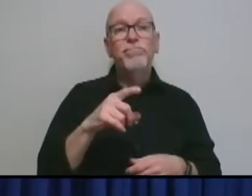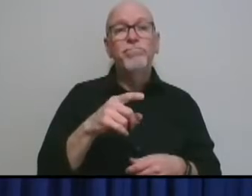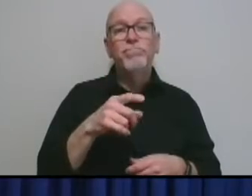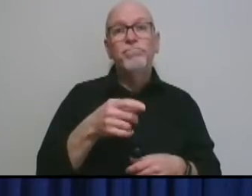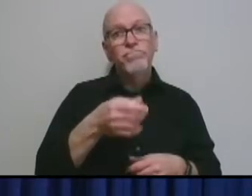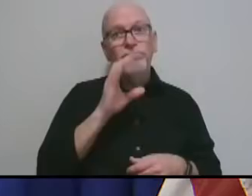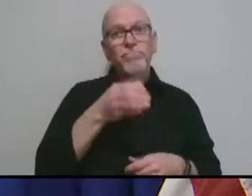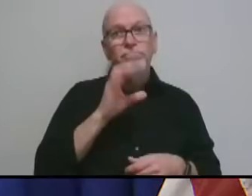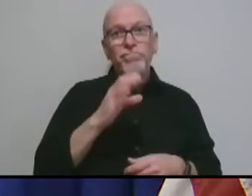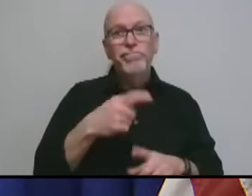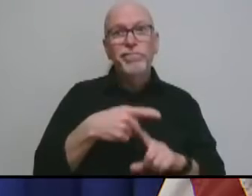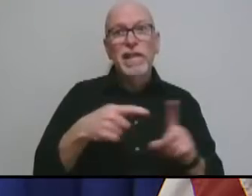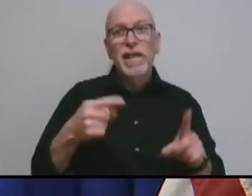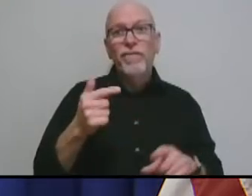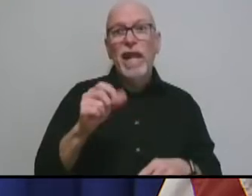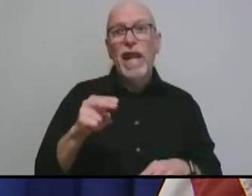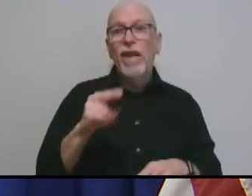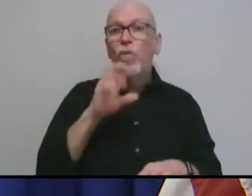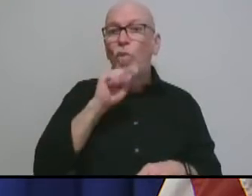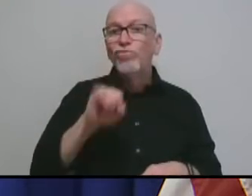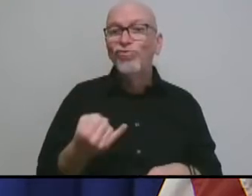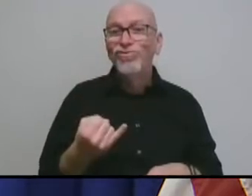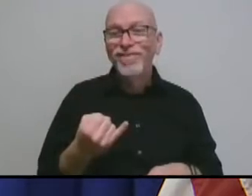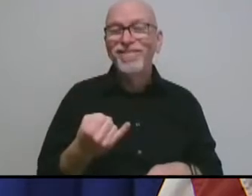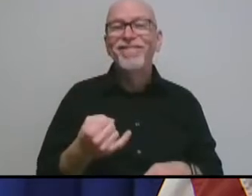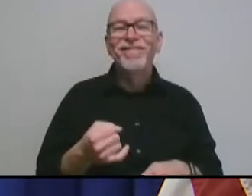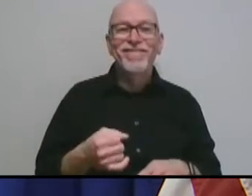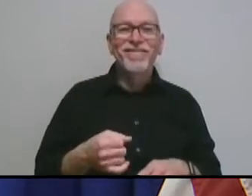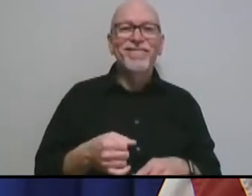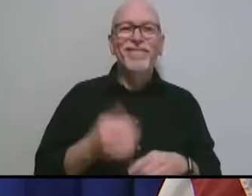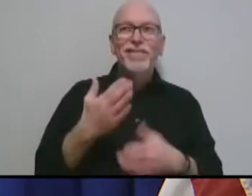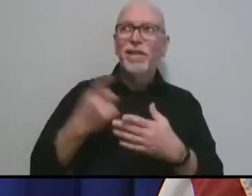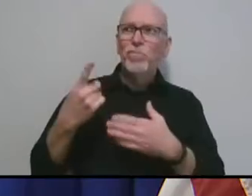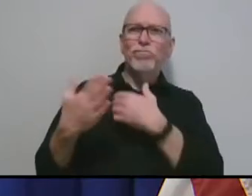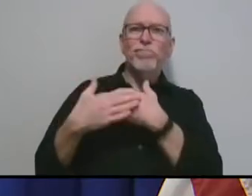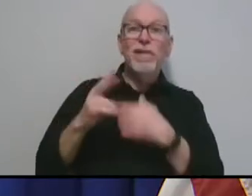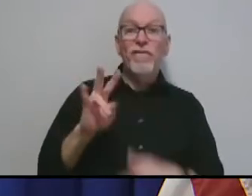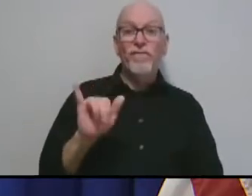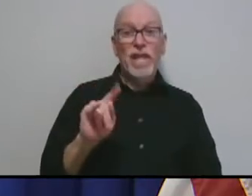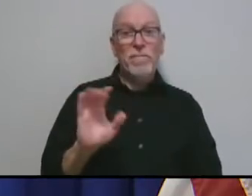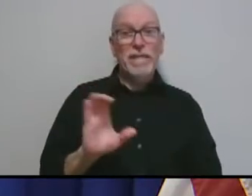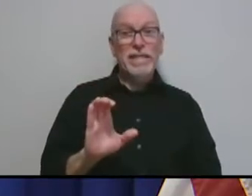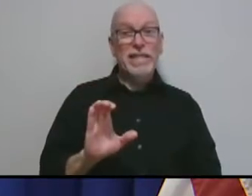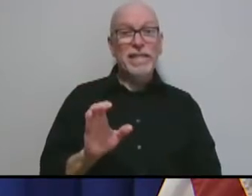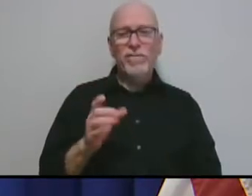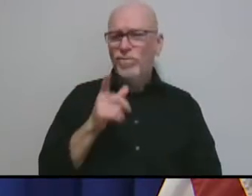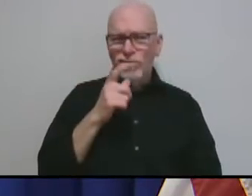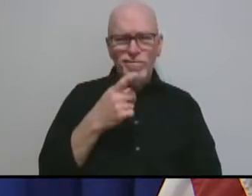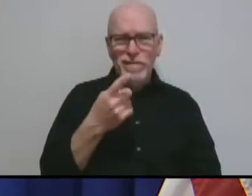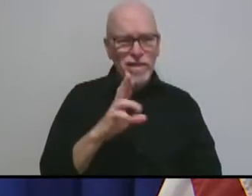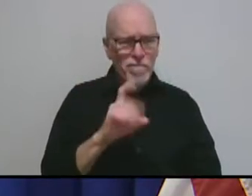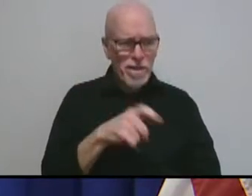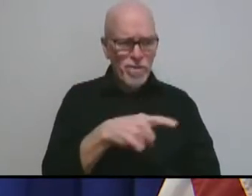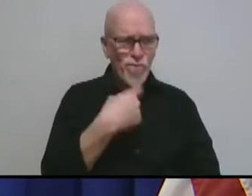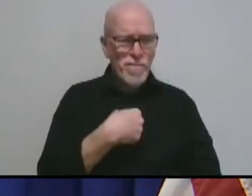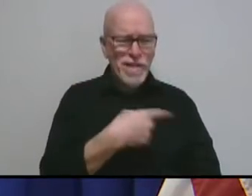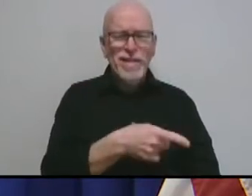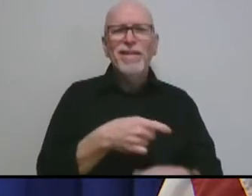almost a half gallon of orange juice just out of someone told me that vitamin C, it might have been you, was good for